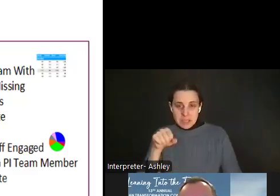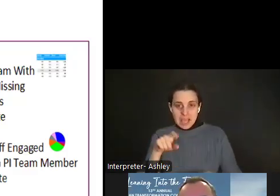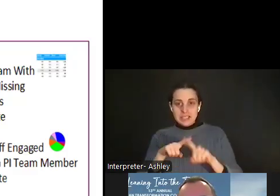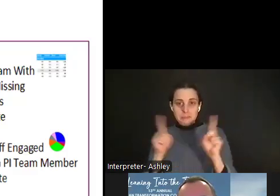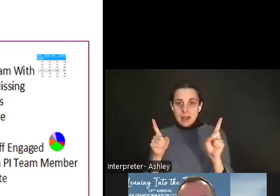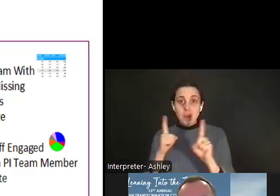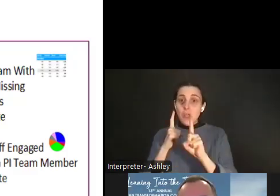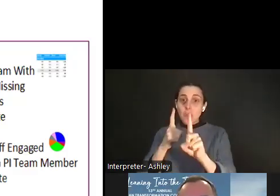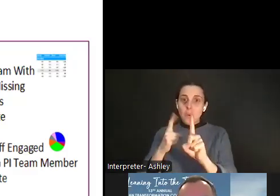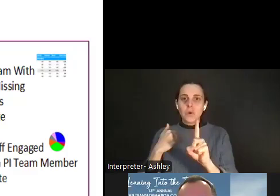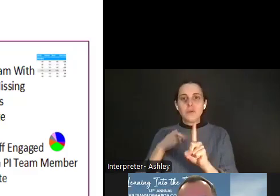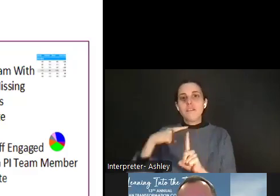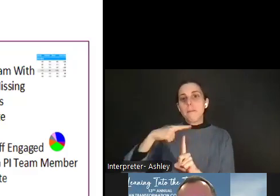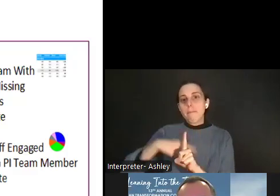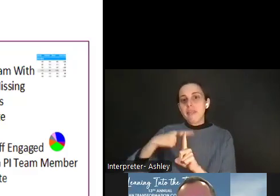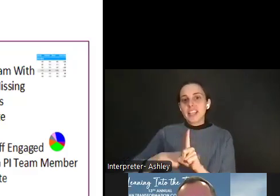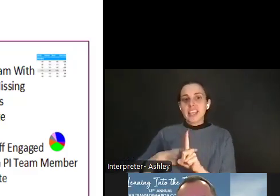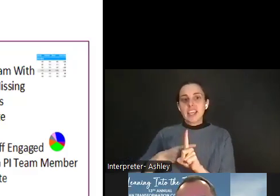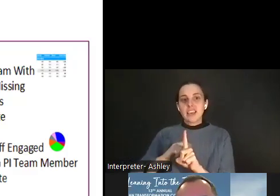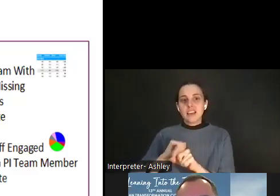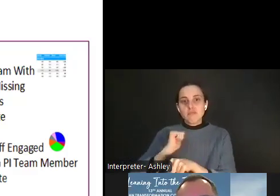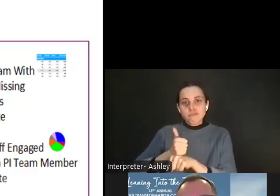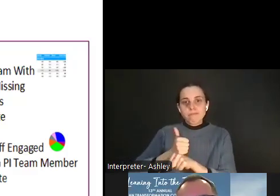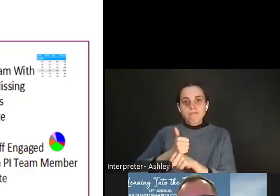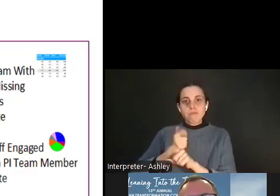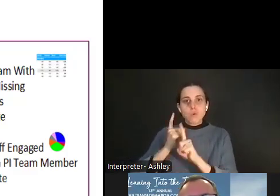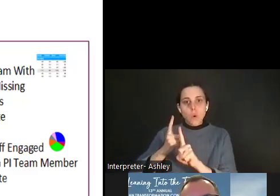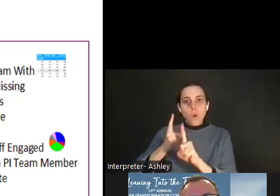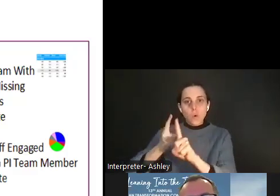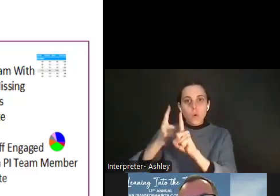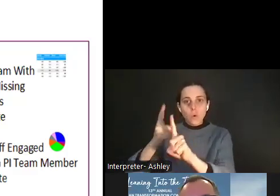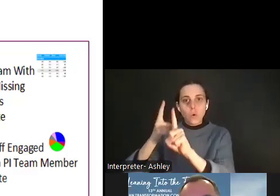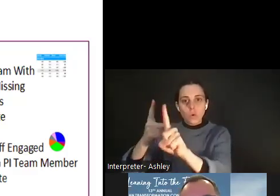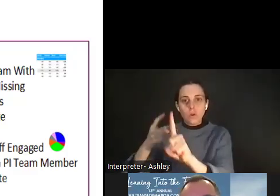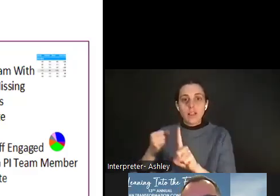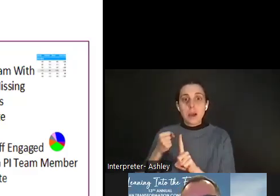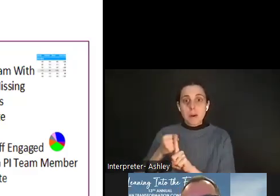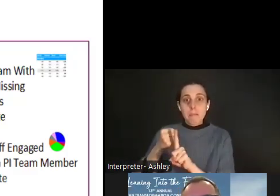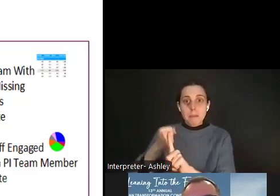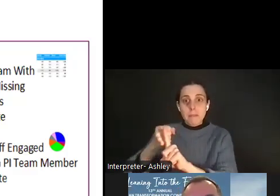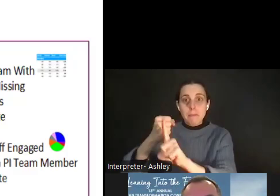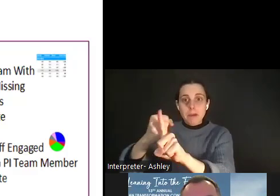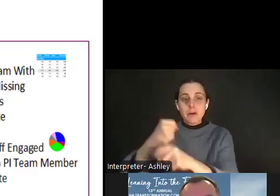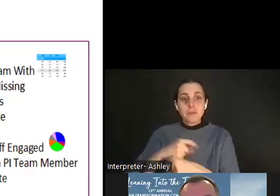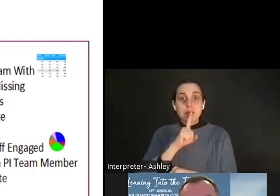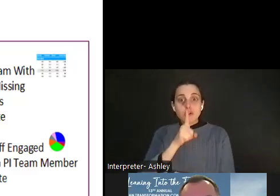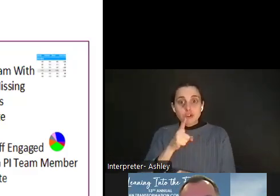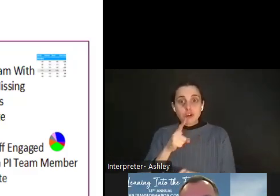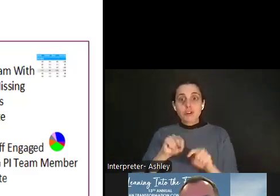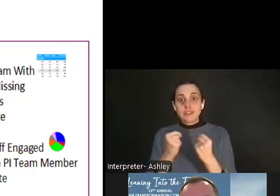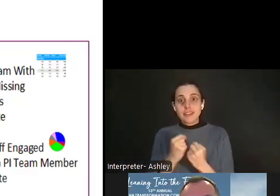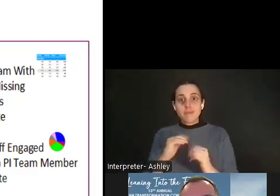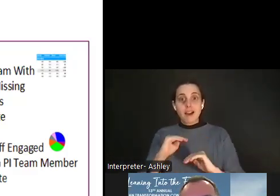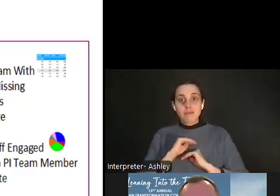monthly benchmarks and objectives and goals for each one of our departments, and see if those goals are met, and if there are gaps in